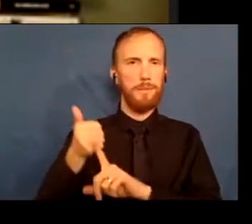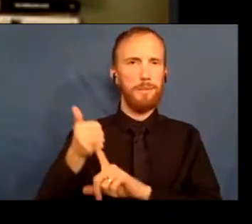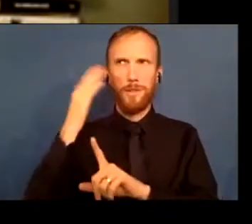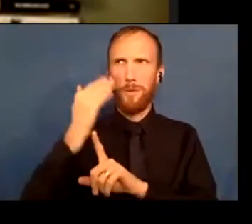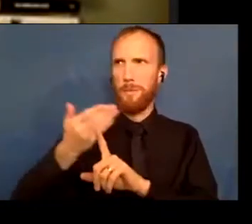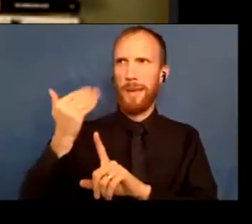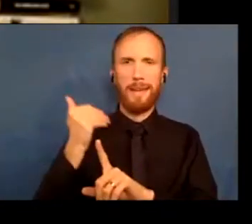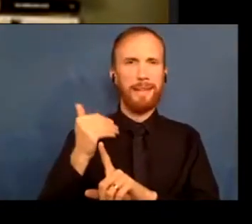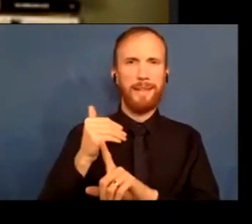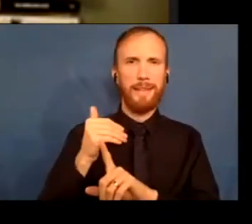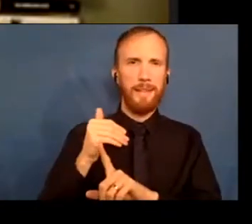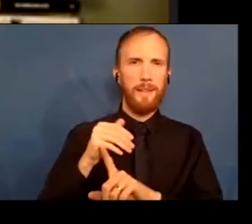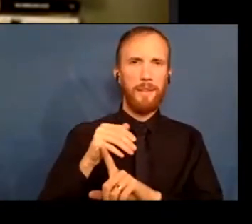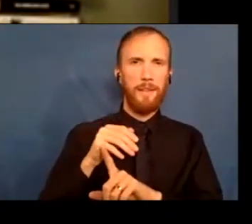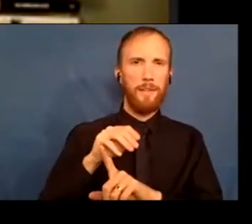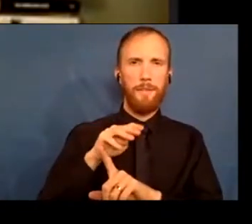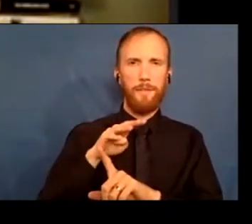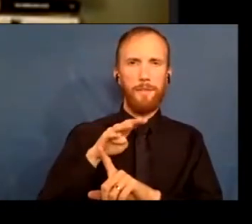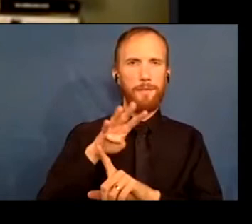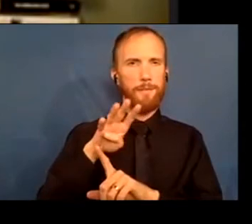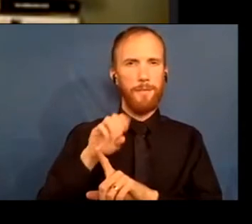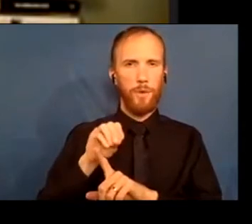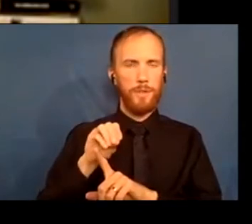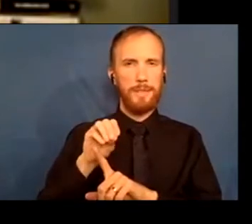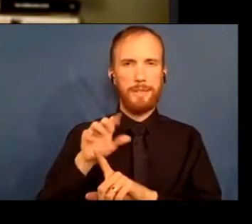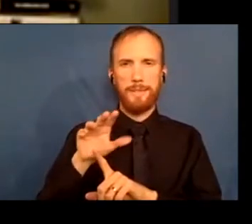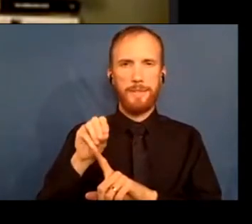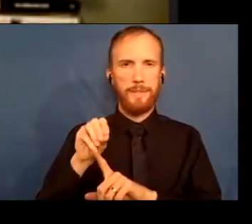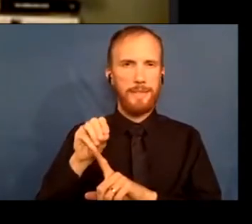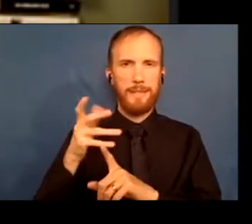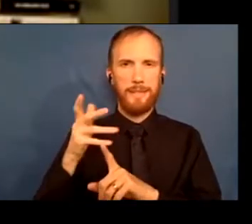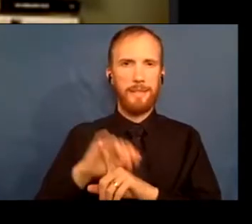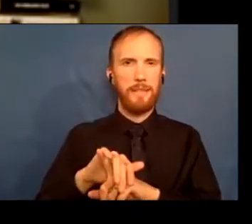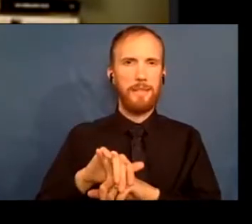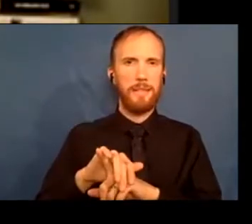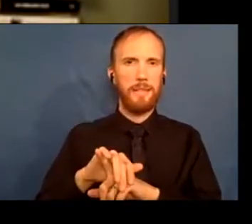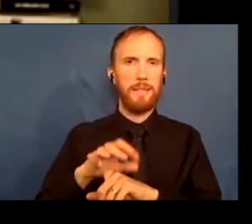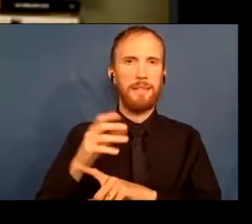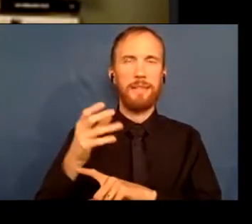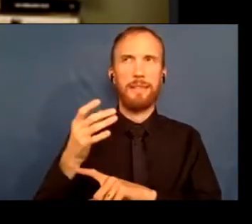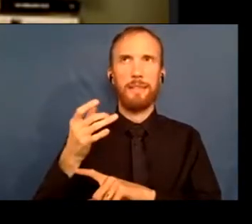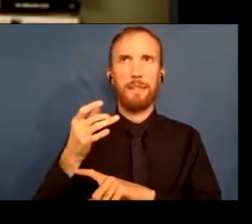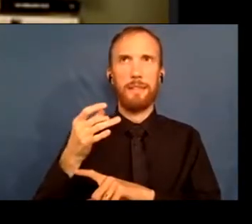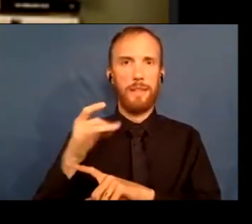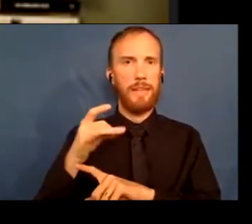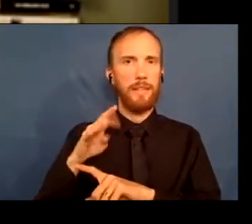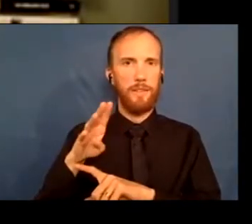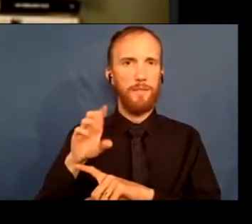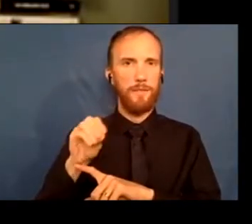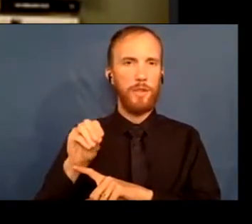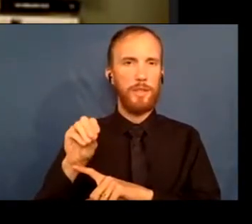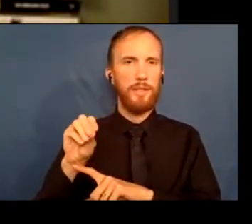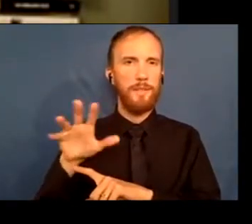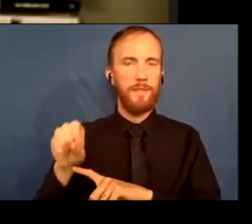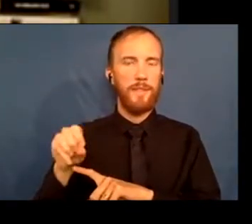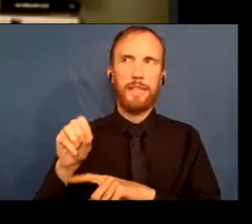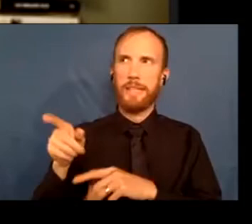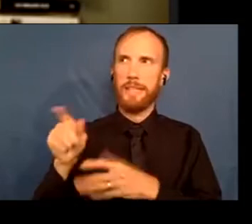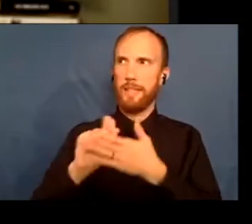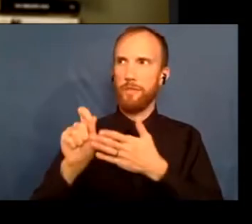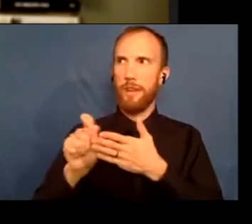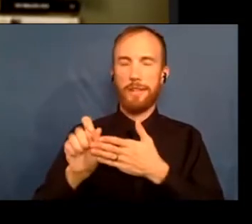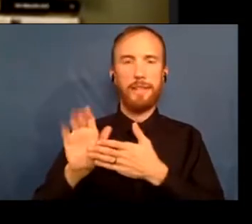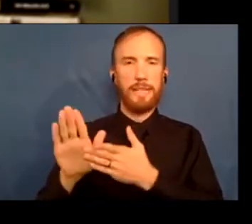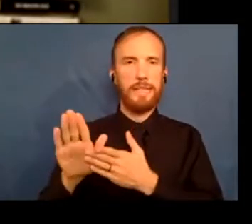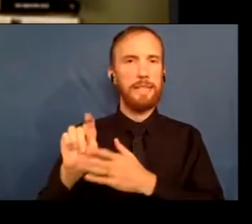Marx's writing on Proudhon, on the poverty of philosophy, he writes in that text about how enslavement